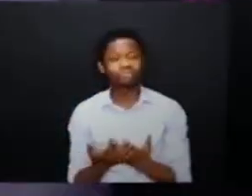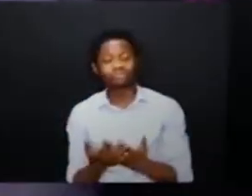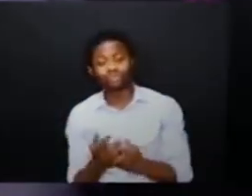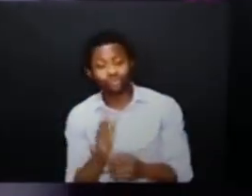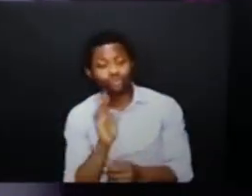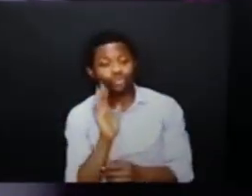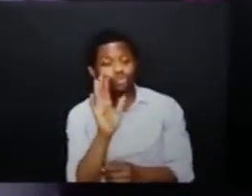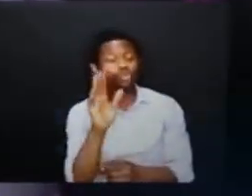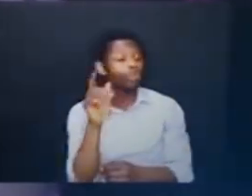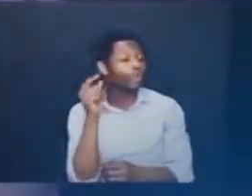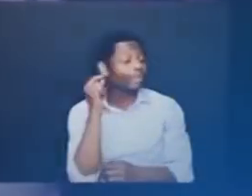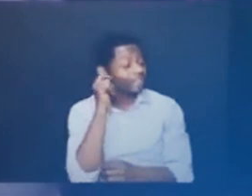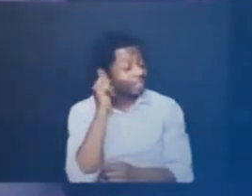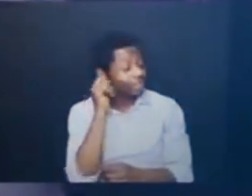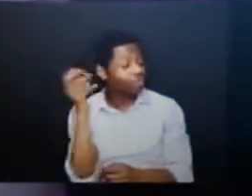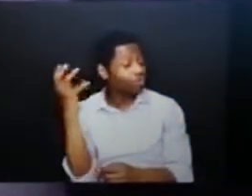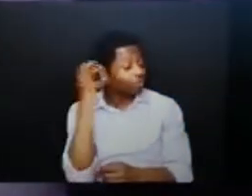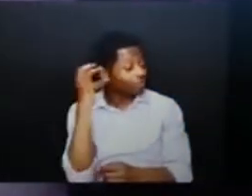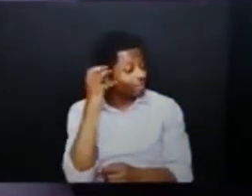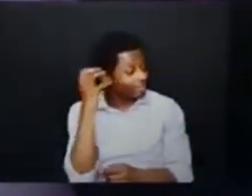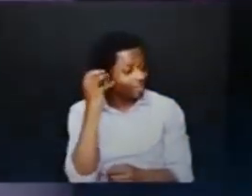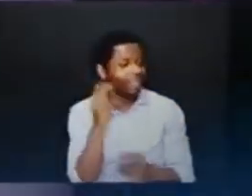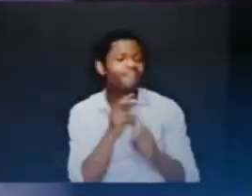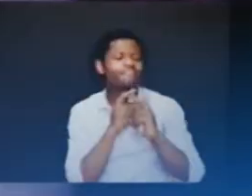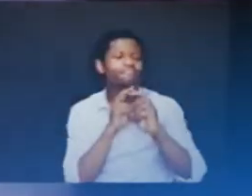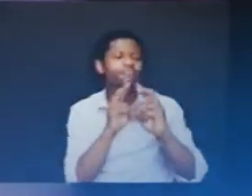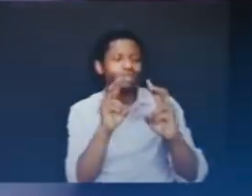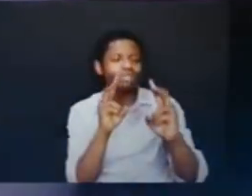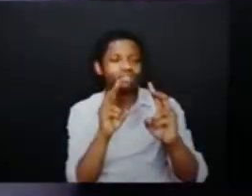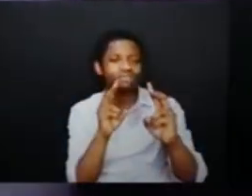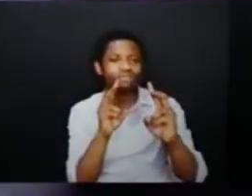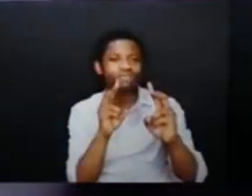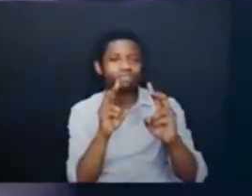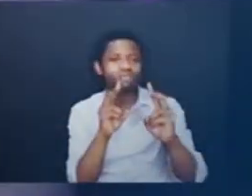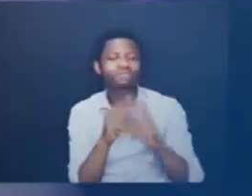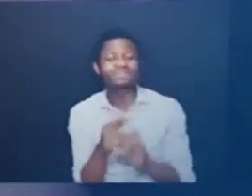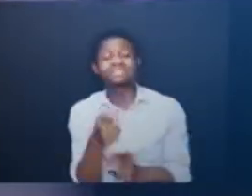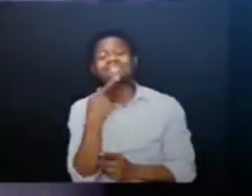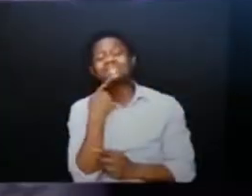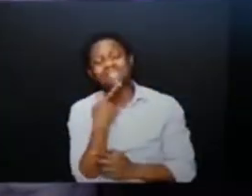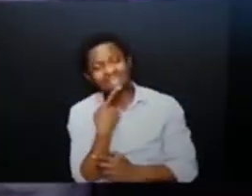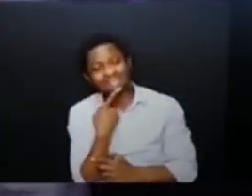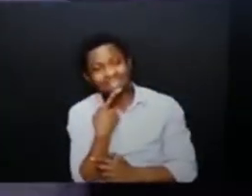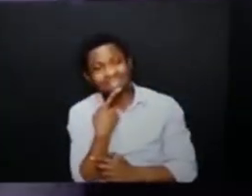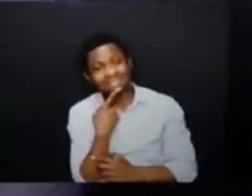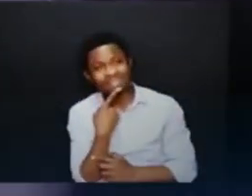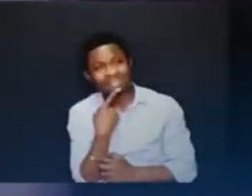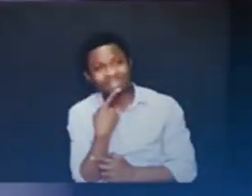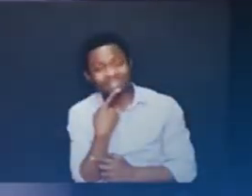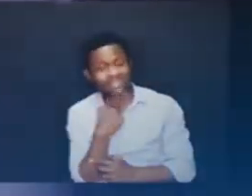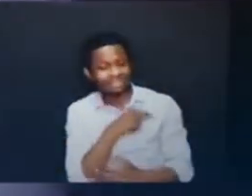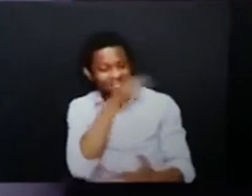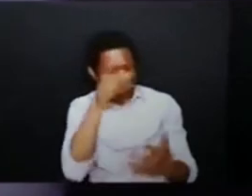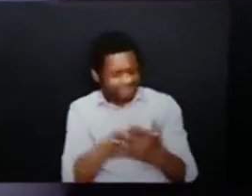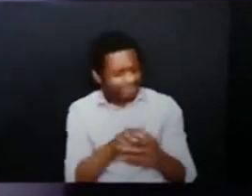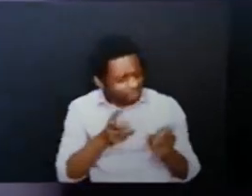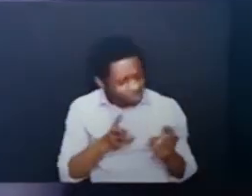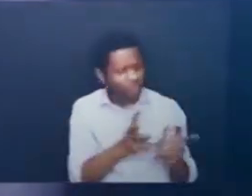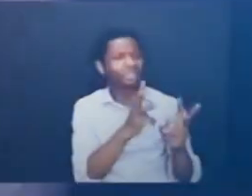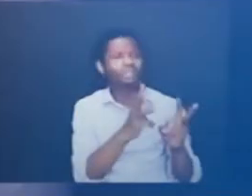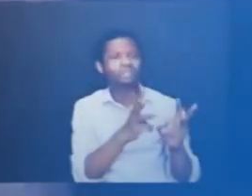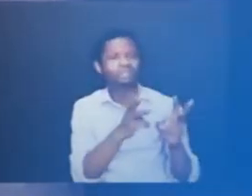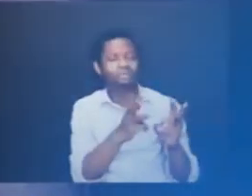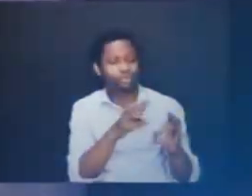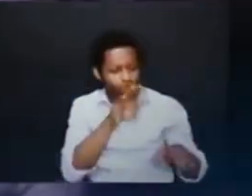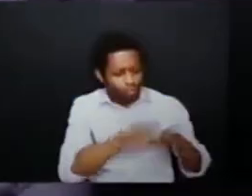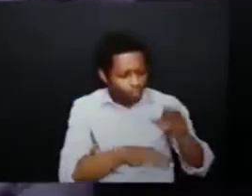your ear will hear a voice behind saying, this is the way. Walk